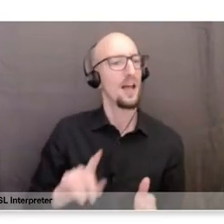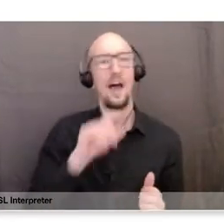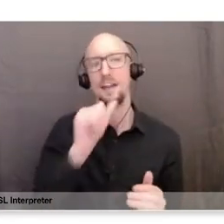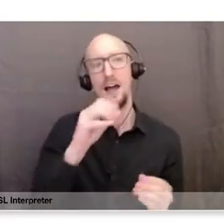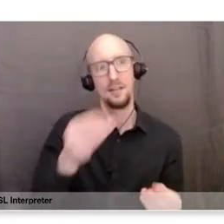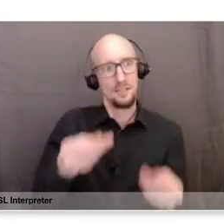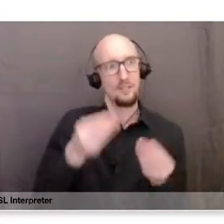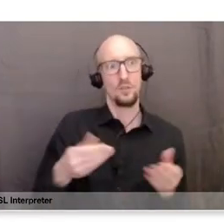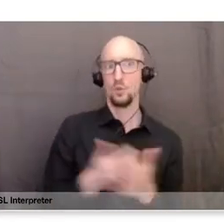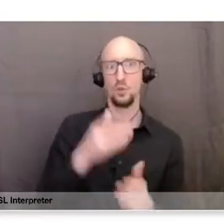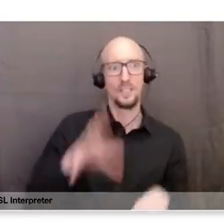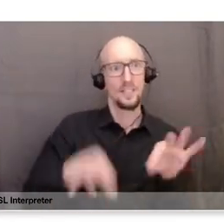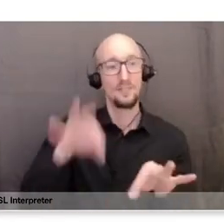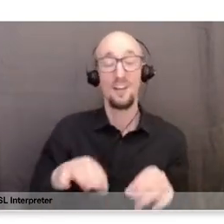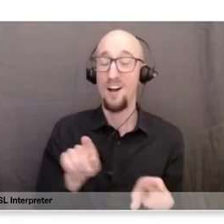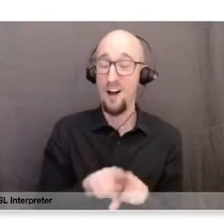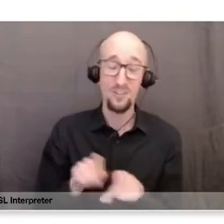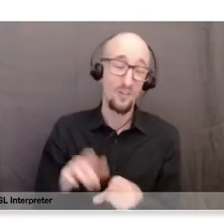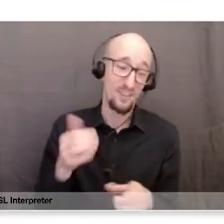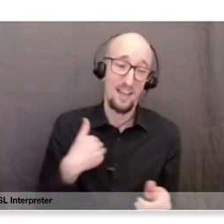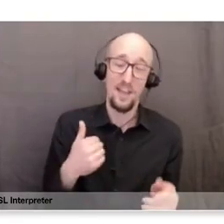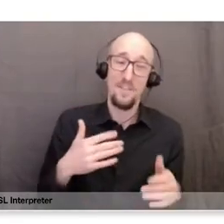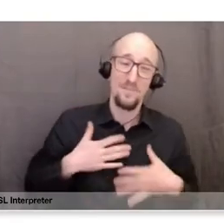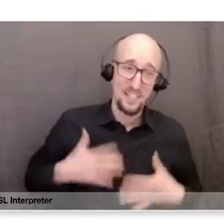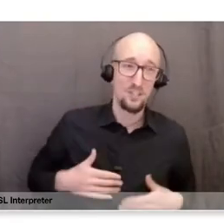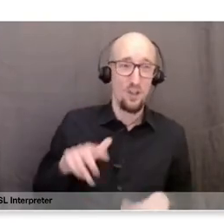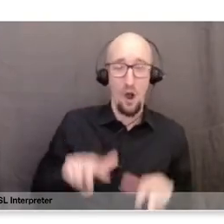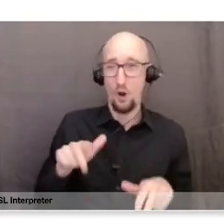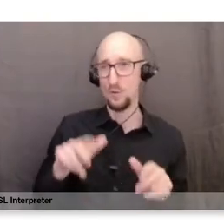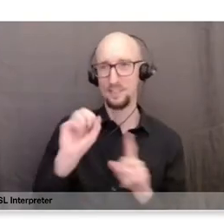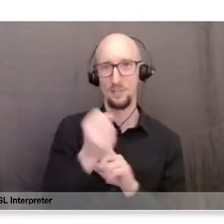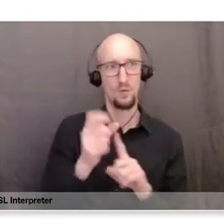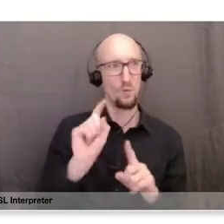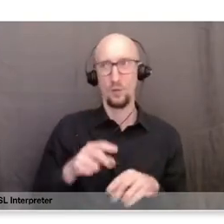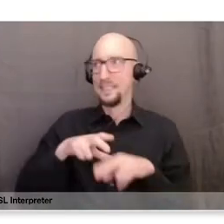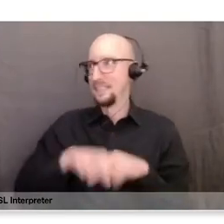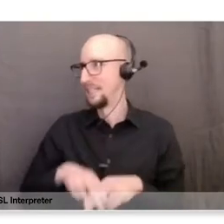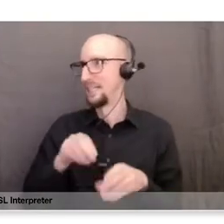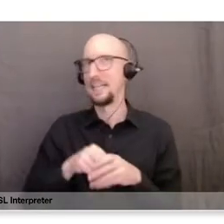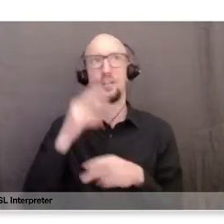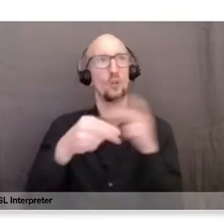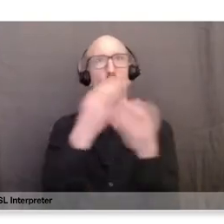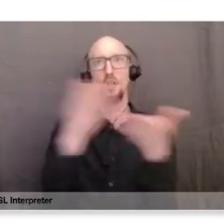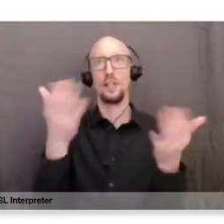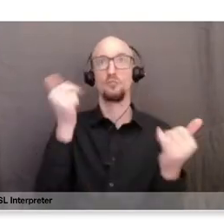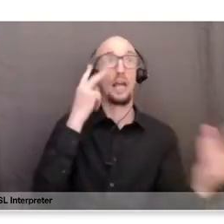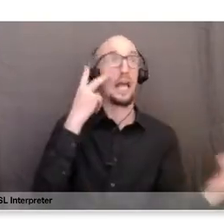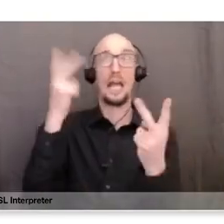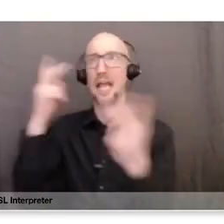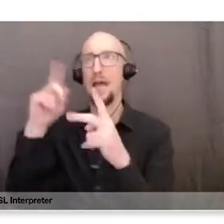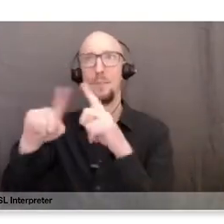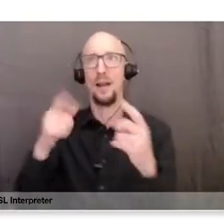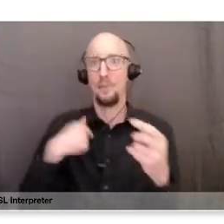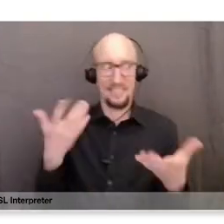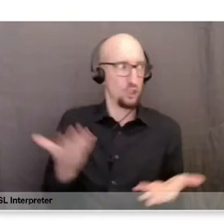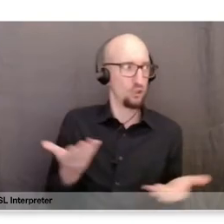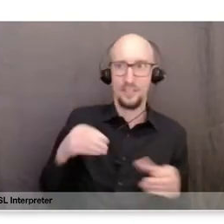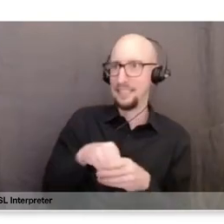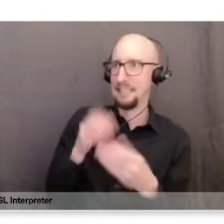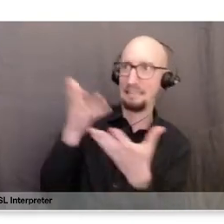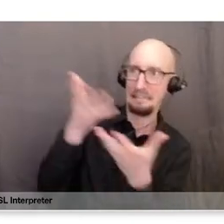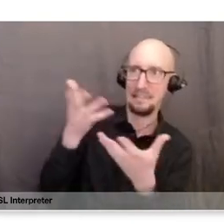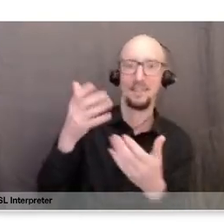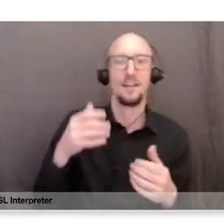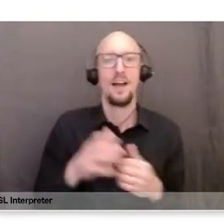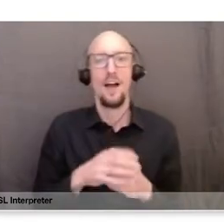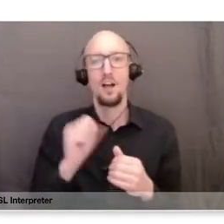awkwardness, that you're sitting inside the universe that you are observing. So there isn't this traditional distance between the observer and the